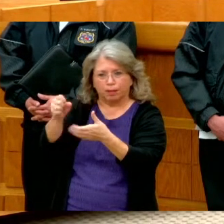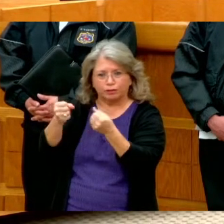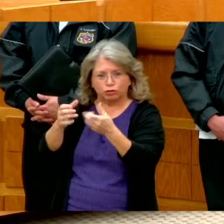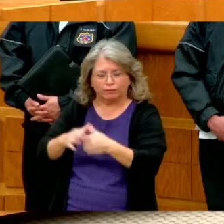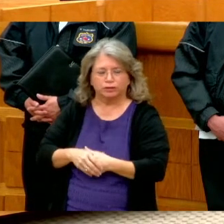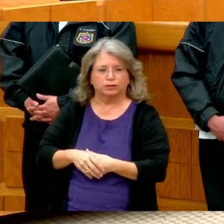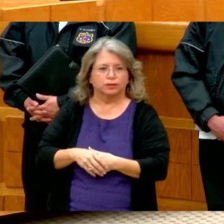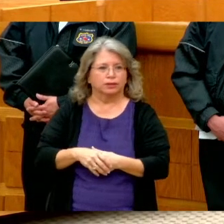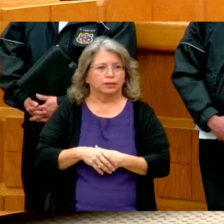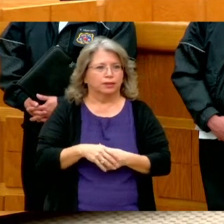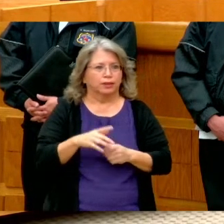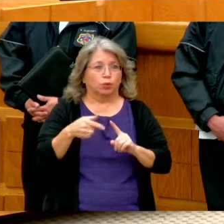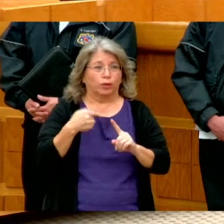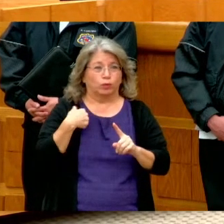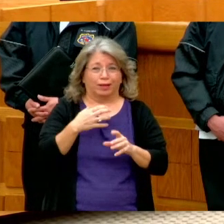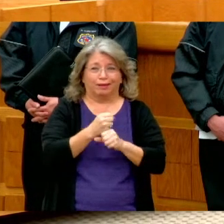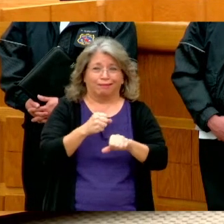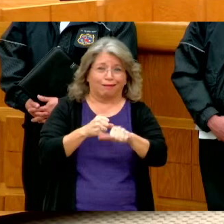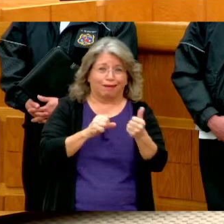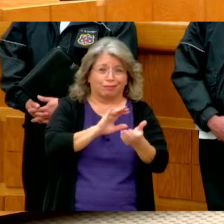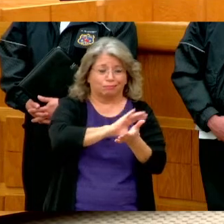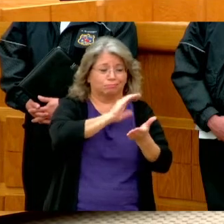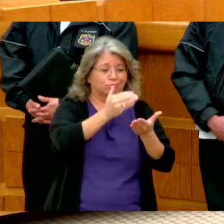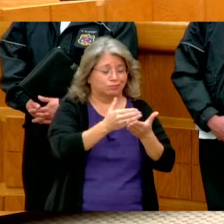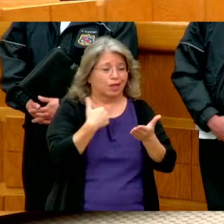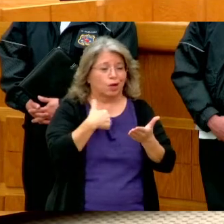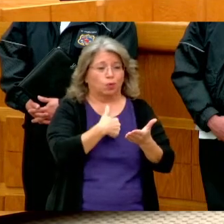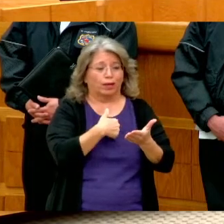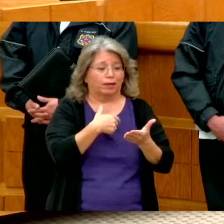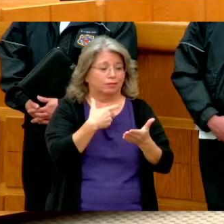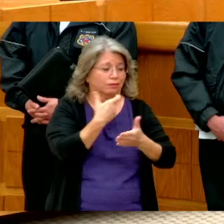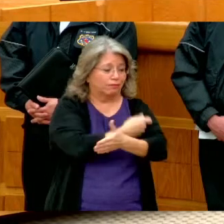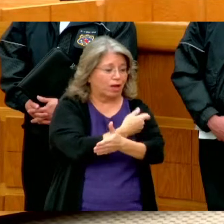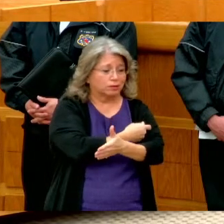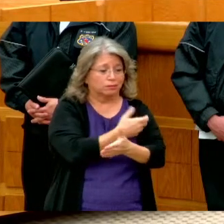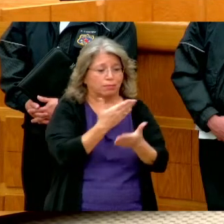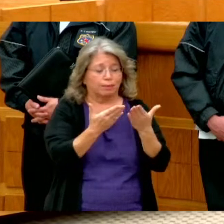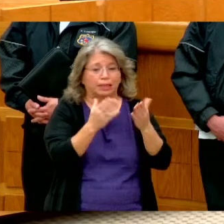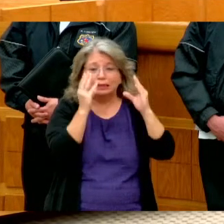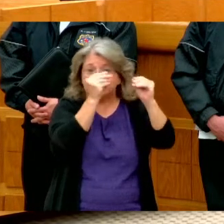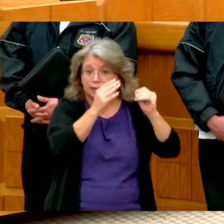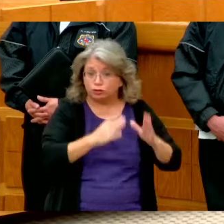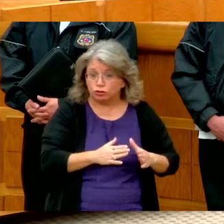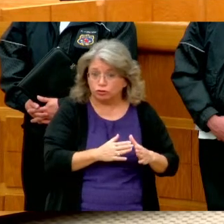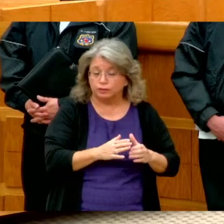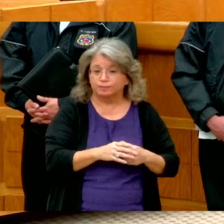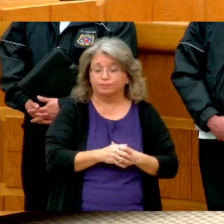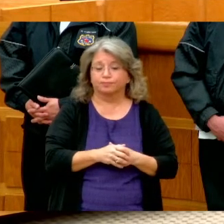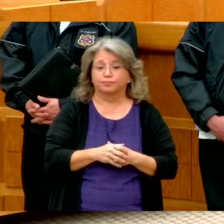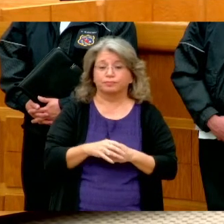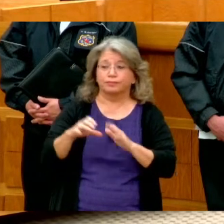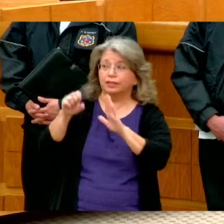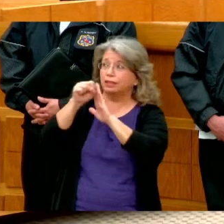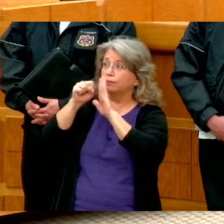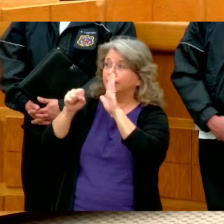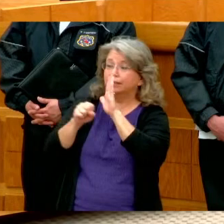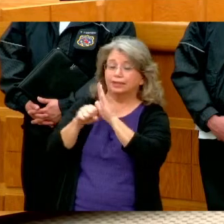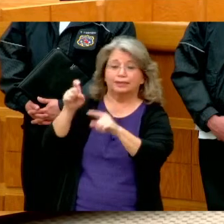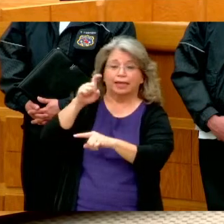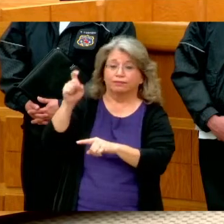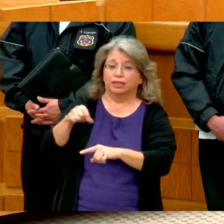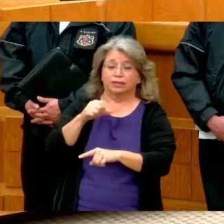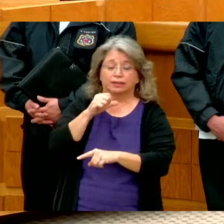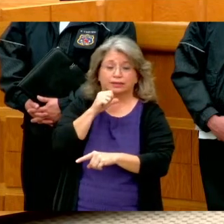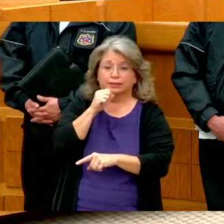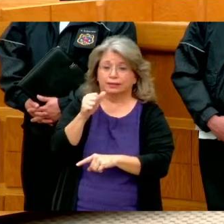the state of Texas doesn't tell us, Barbara, in fact, they absolutely tell us the opposite. They don't let us